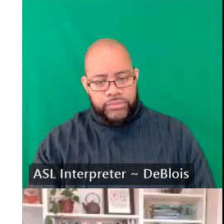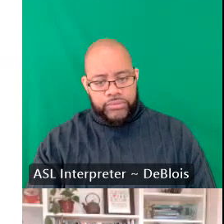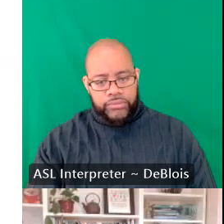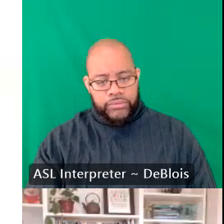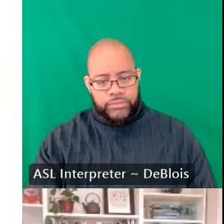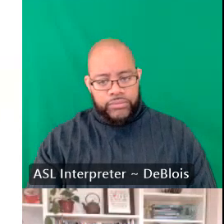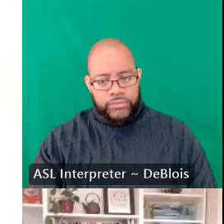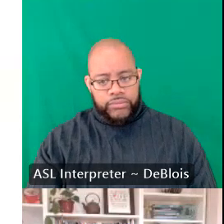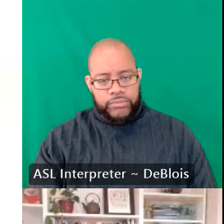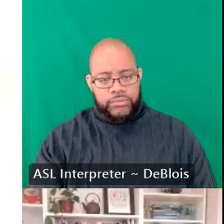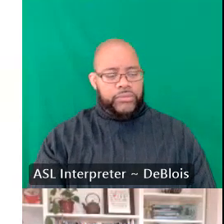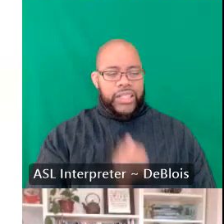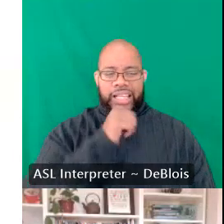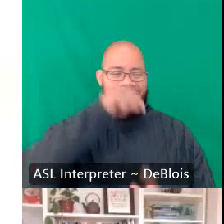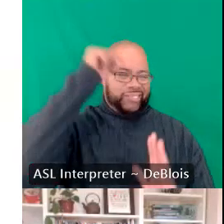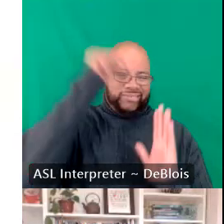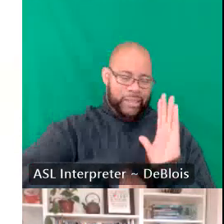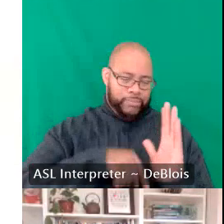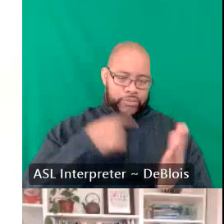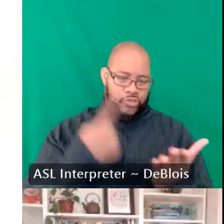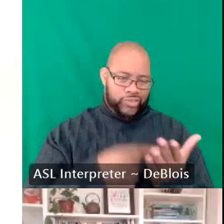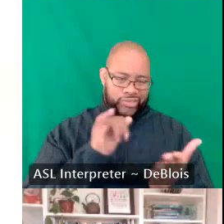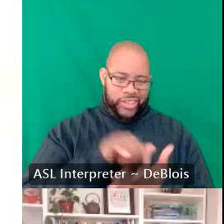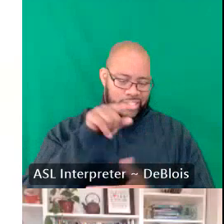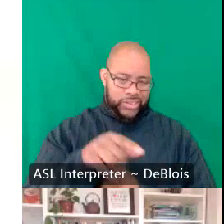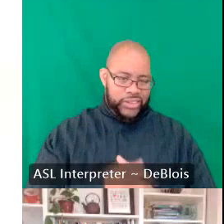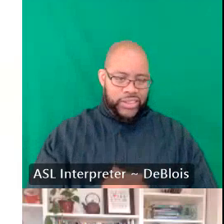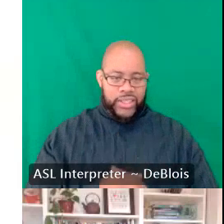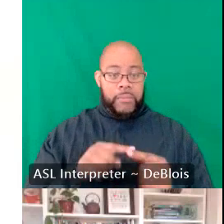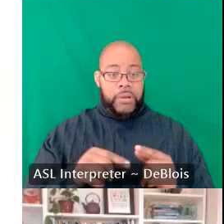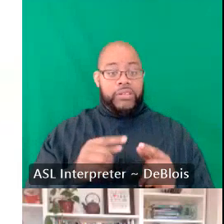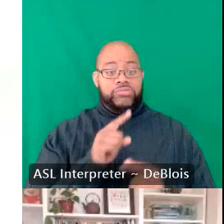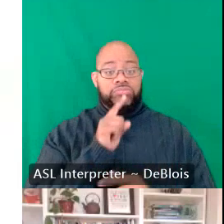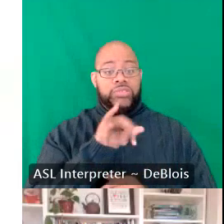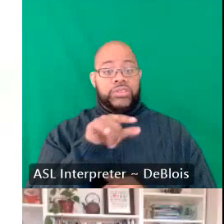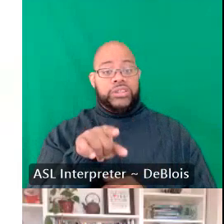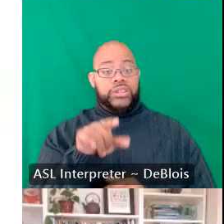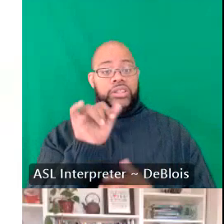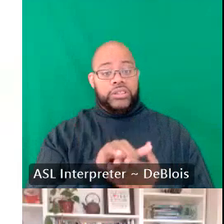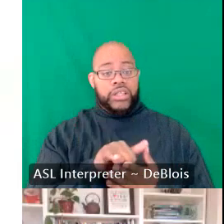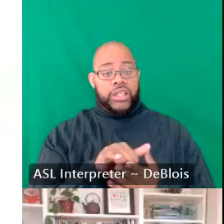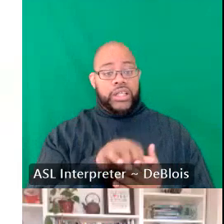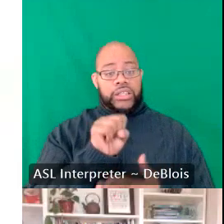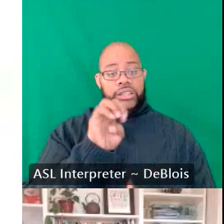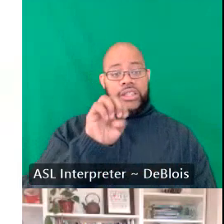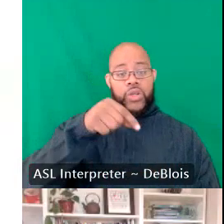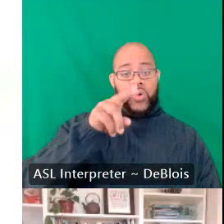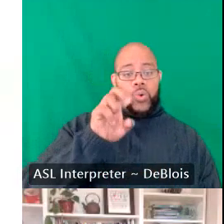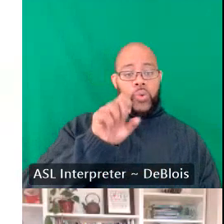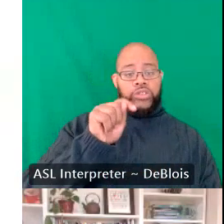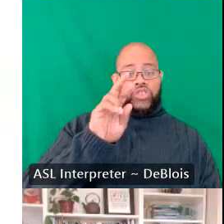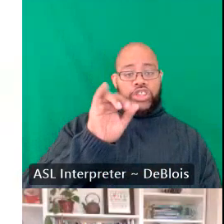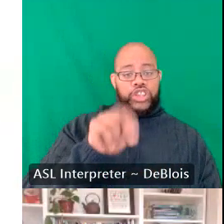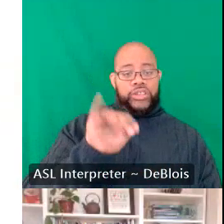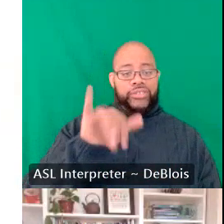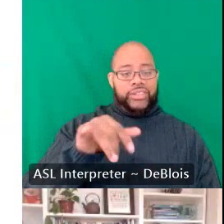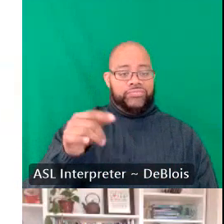I will not go into great detail on sequestration, although technically a sequestration is currently in